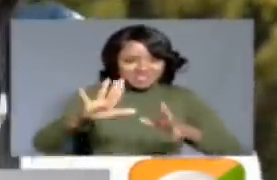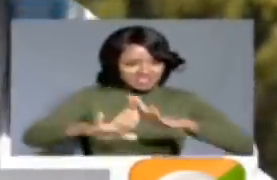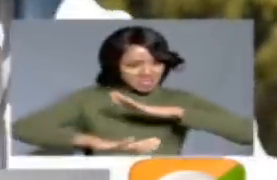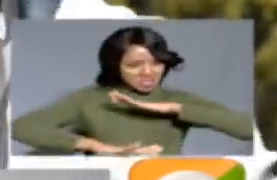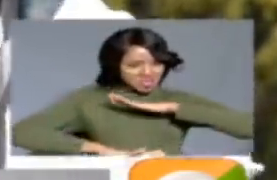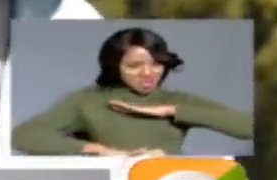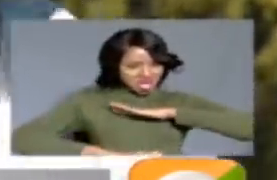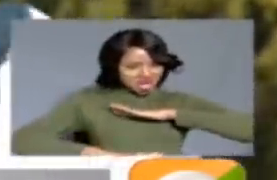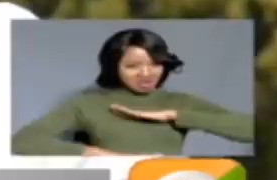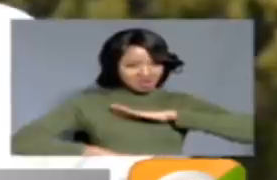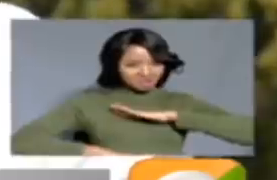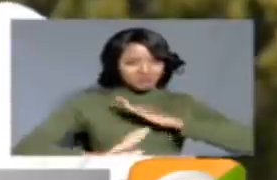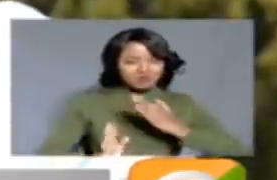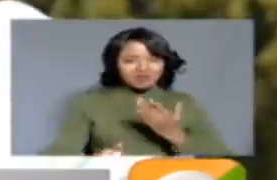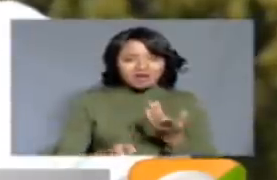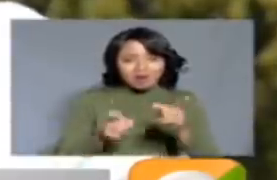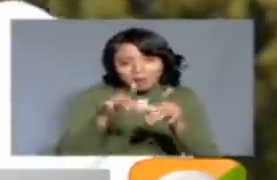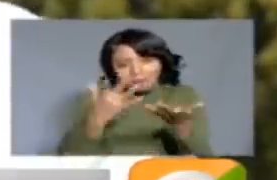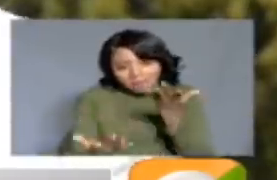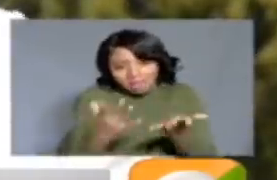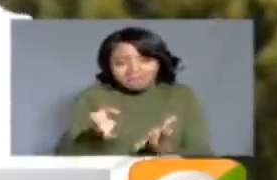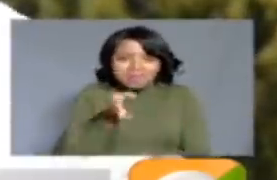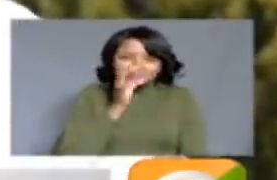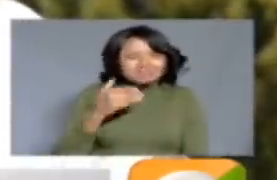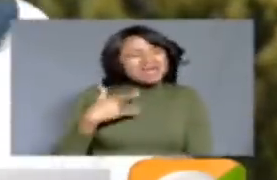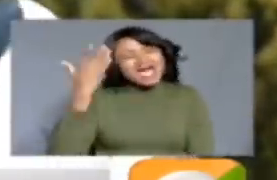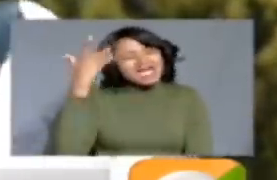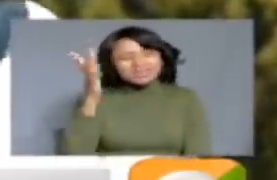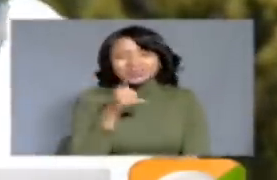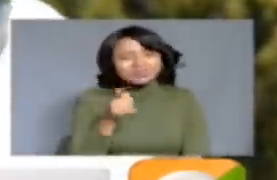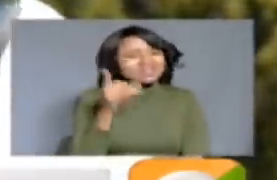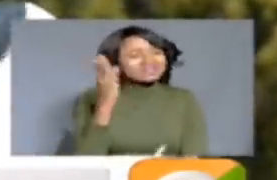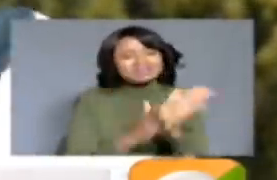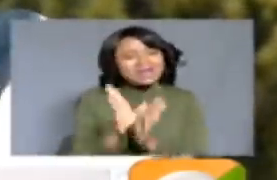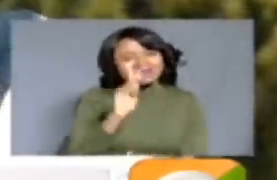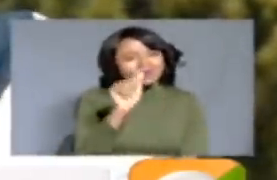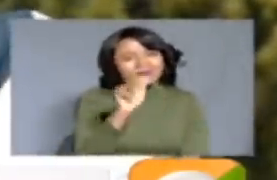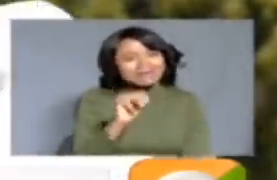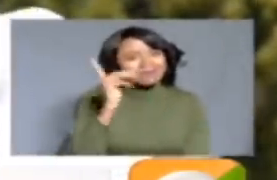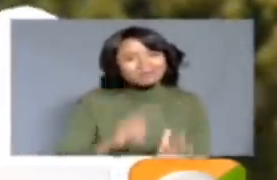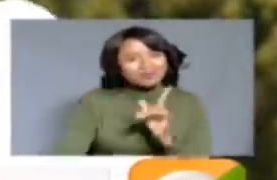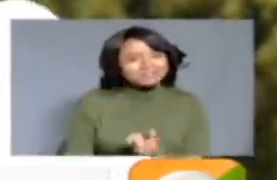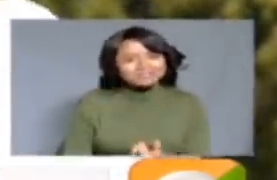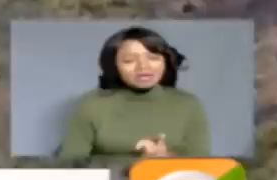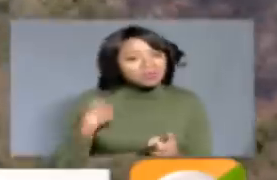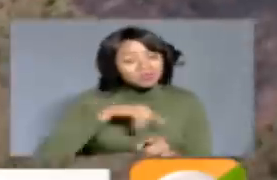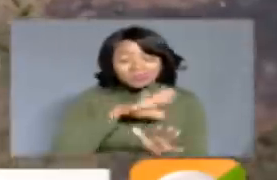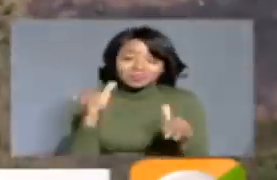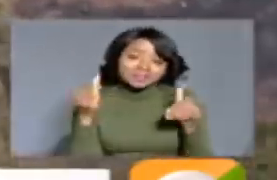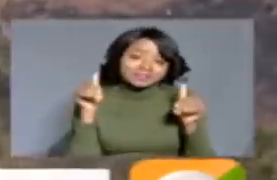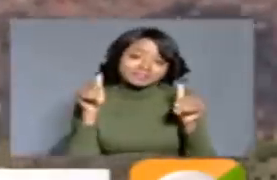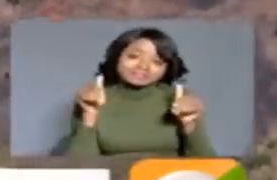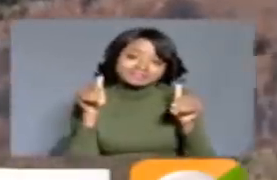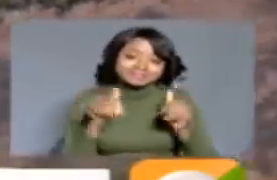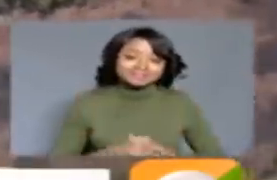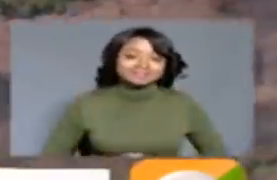hawa ama hiyo maji. Sijui hata hii mambo ya hiyo dam. Tunangojea tu.